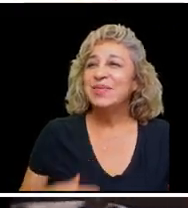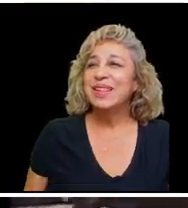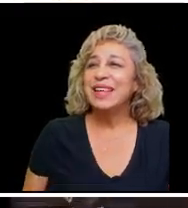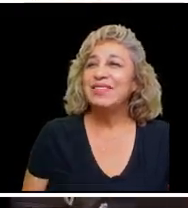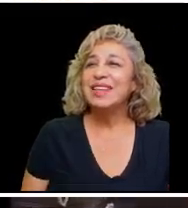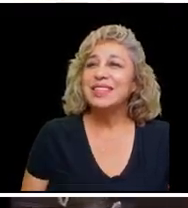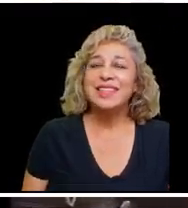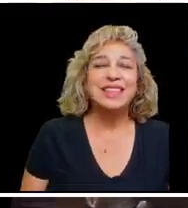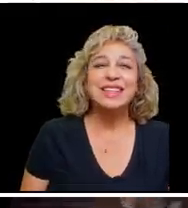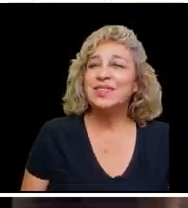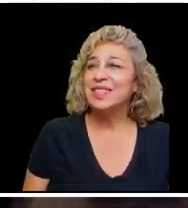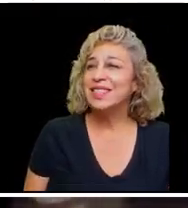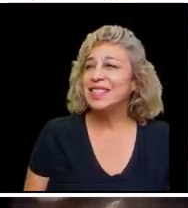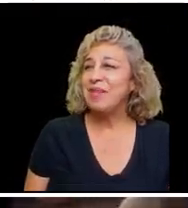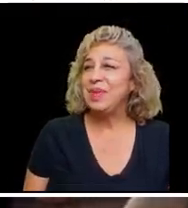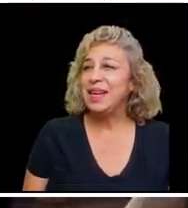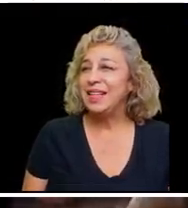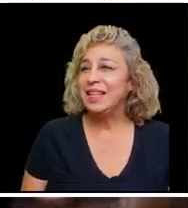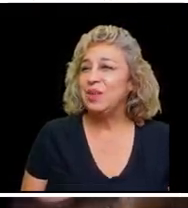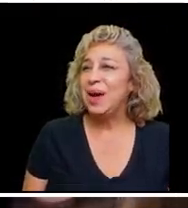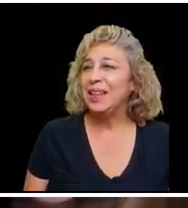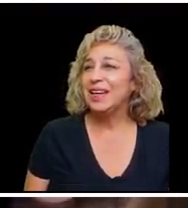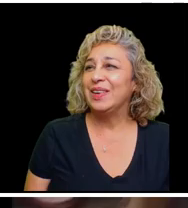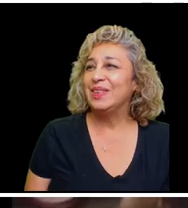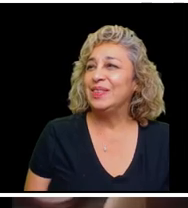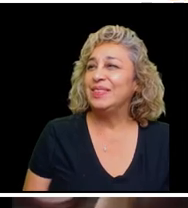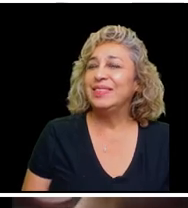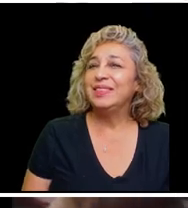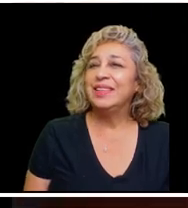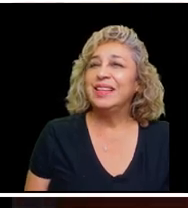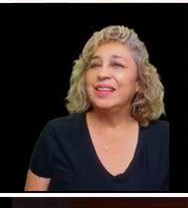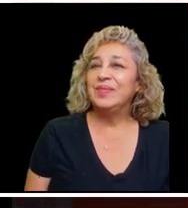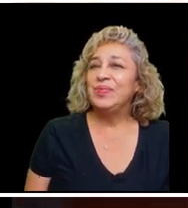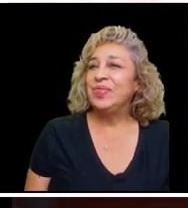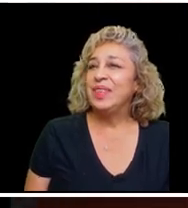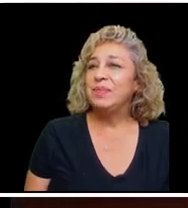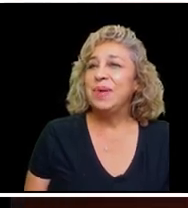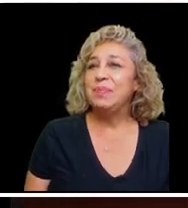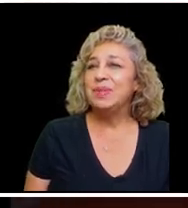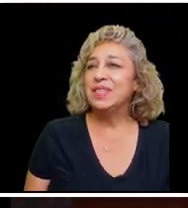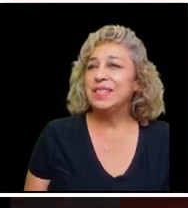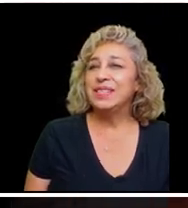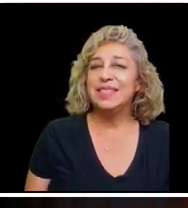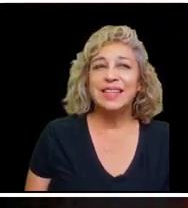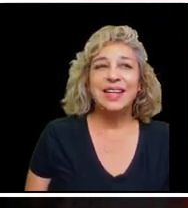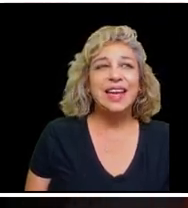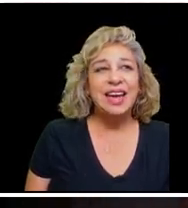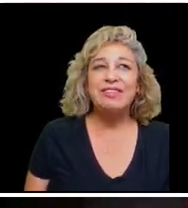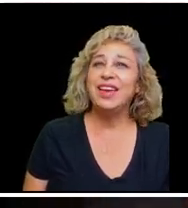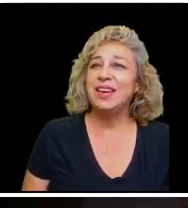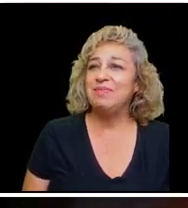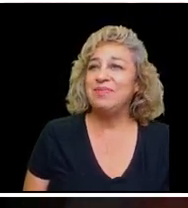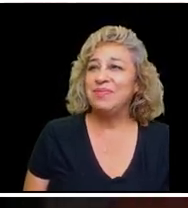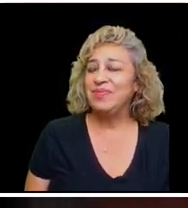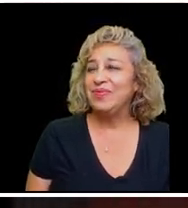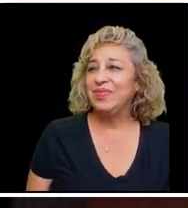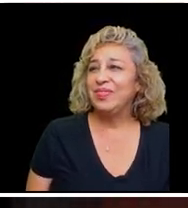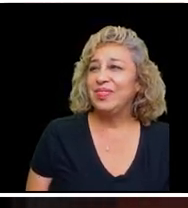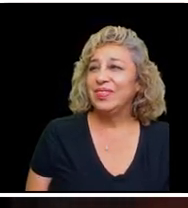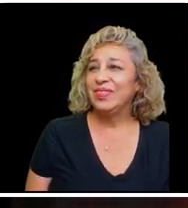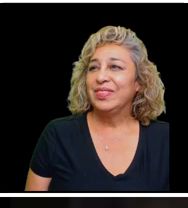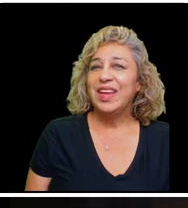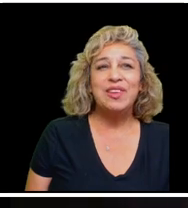who do believe this this was just happening a little while ago the people just loved him